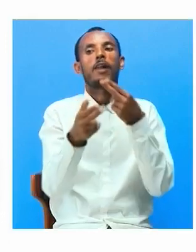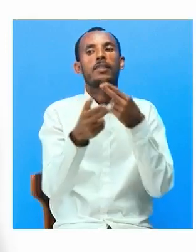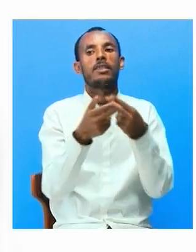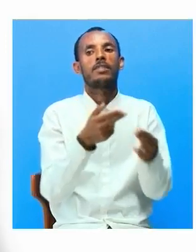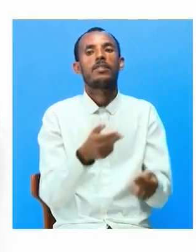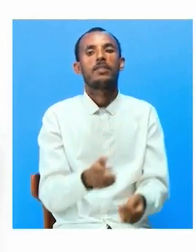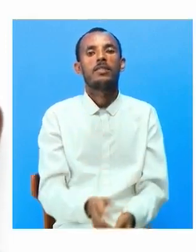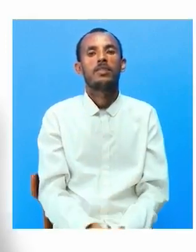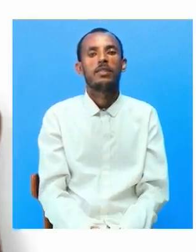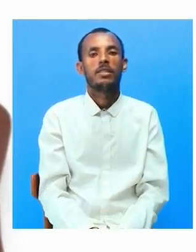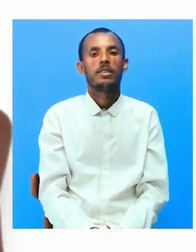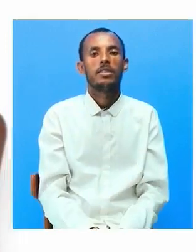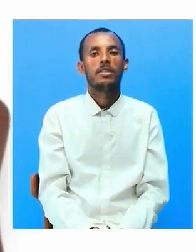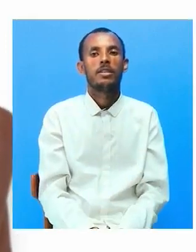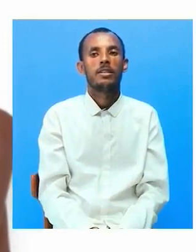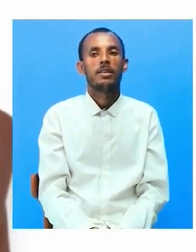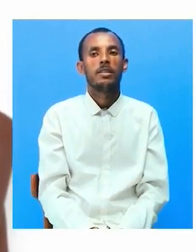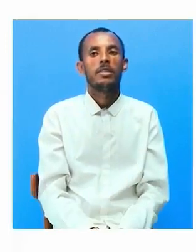factors,